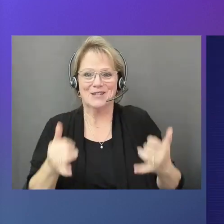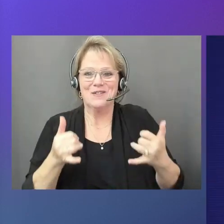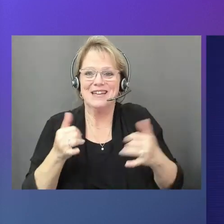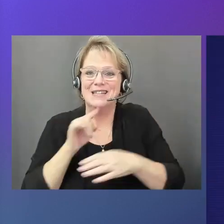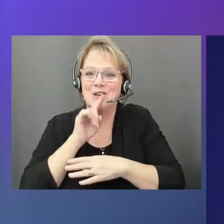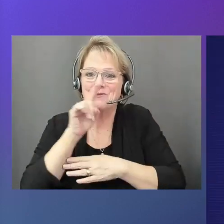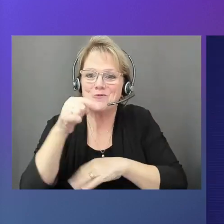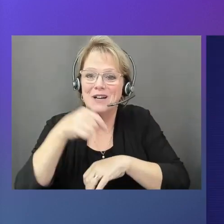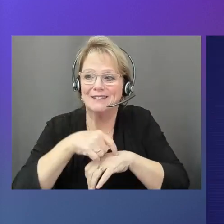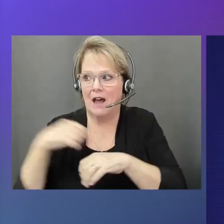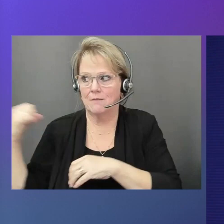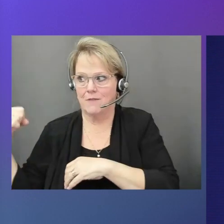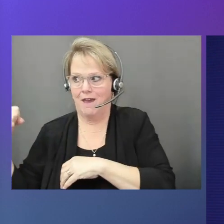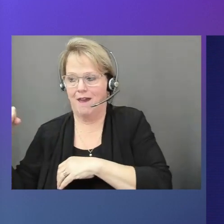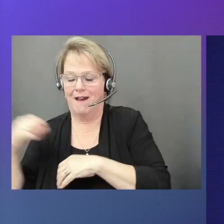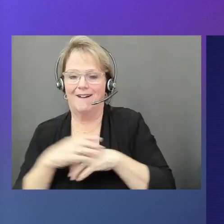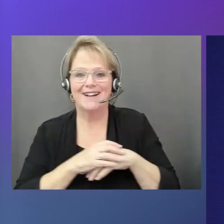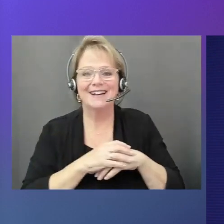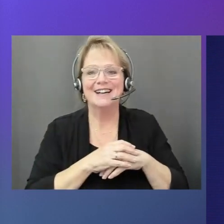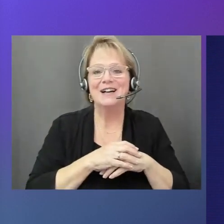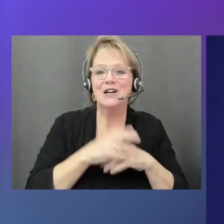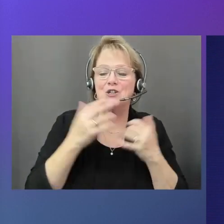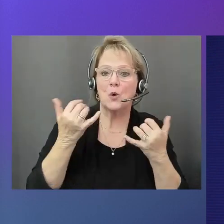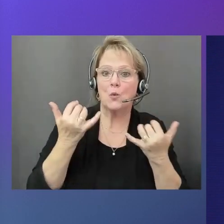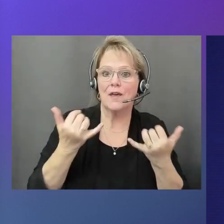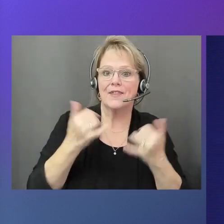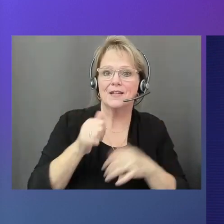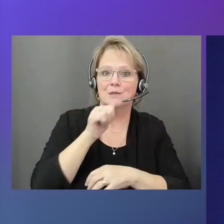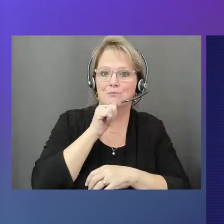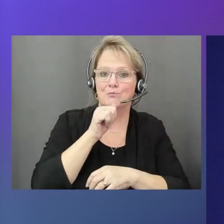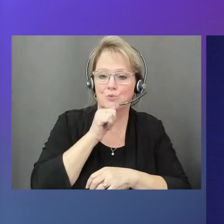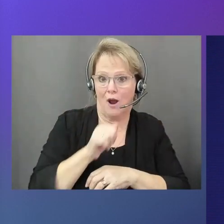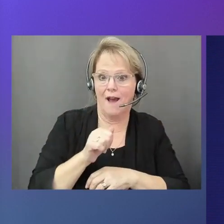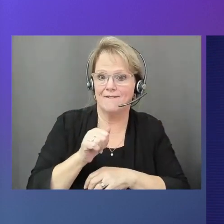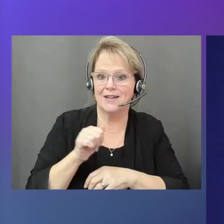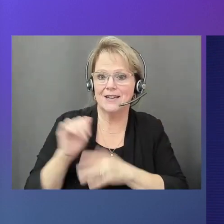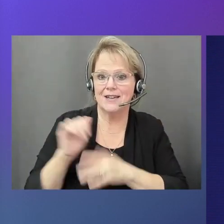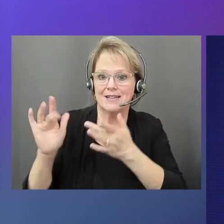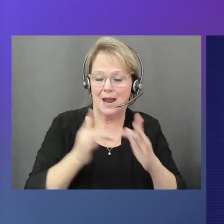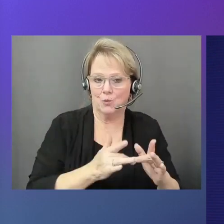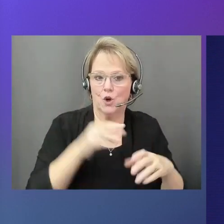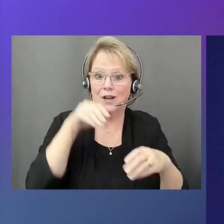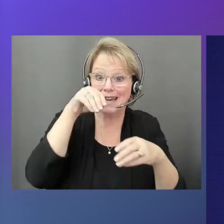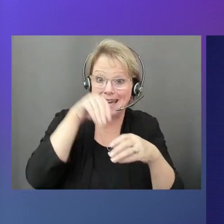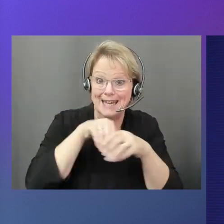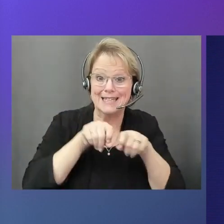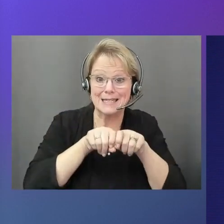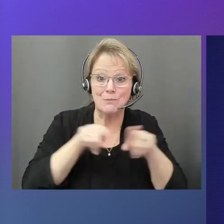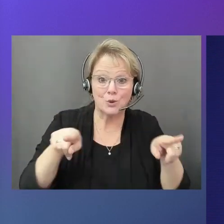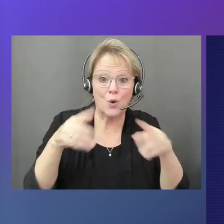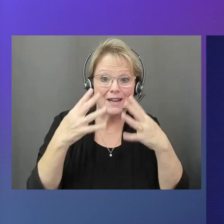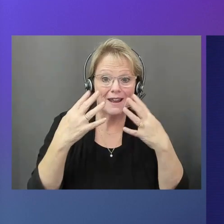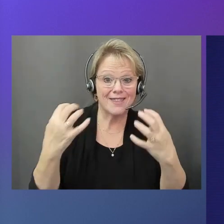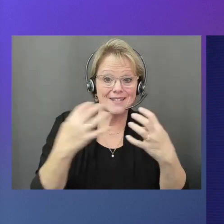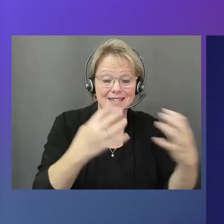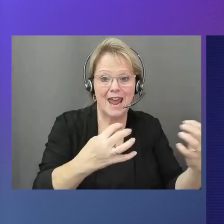with Orange's private 5G network, which they've actually deployed in the stadium as well, Okay. leveraging the Outpost